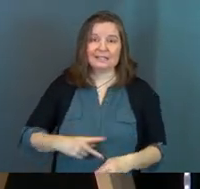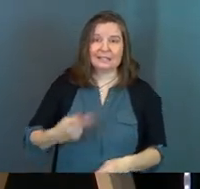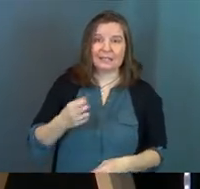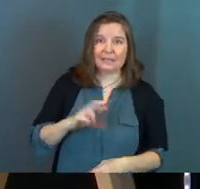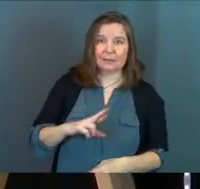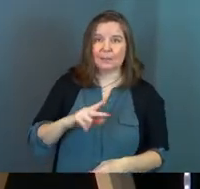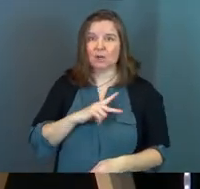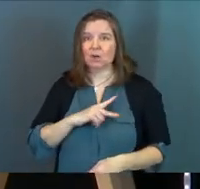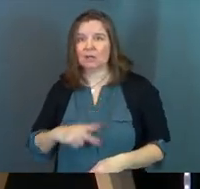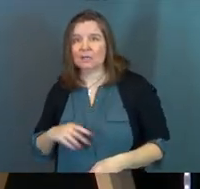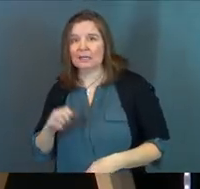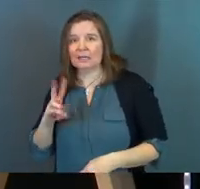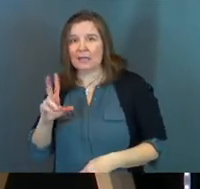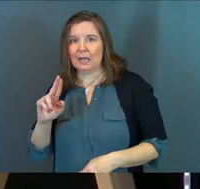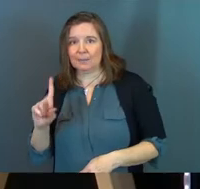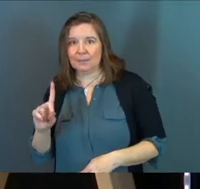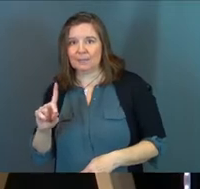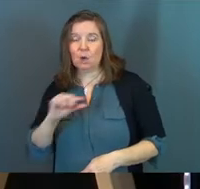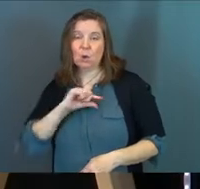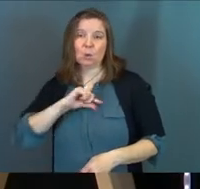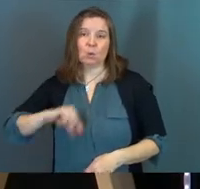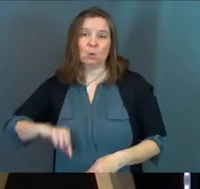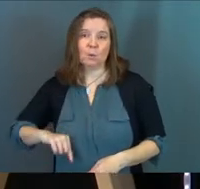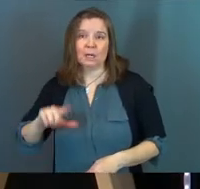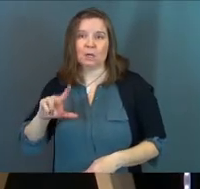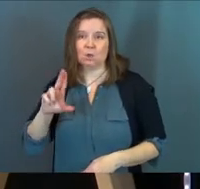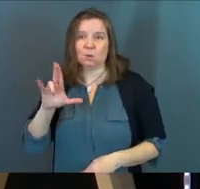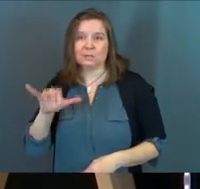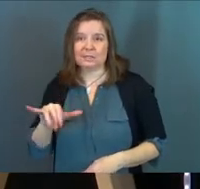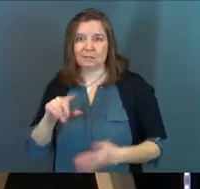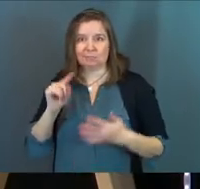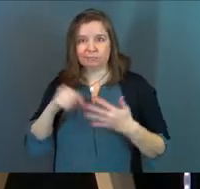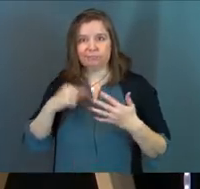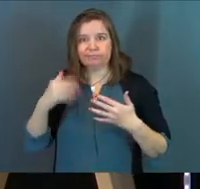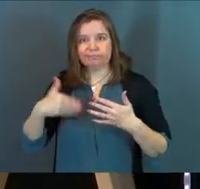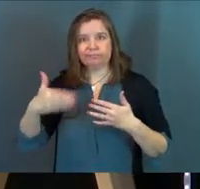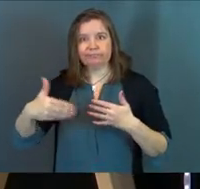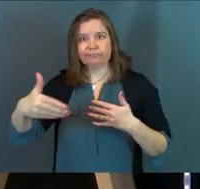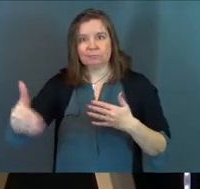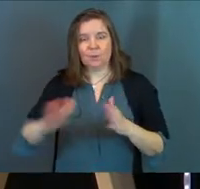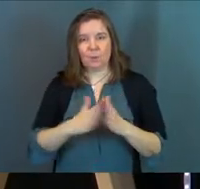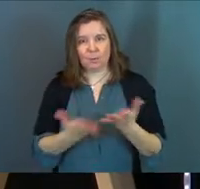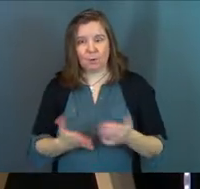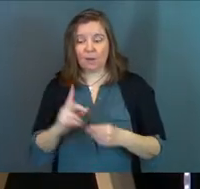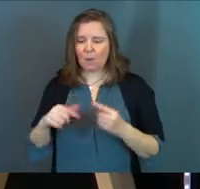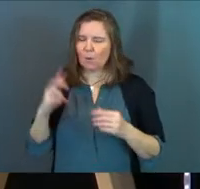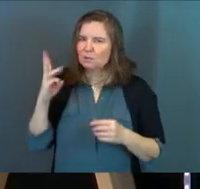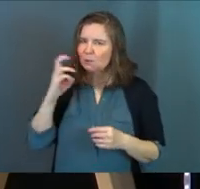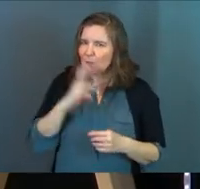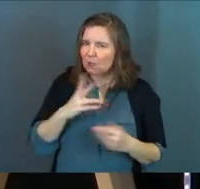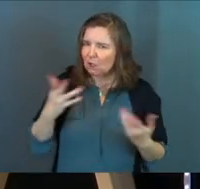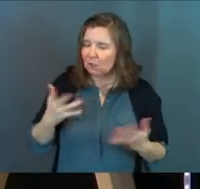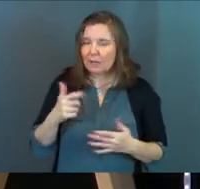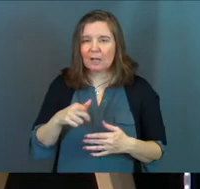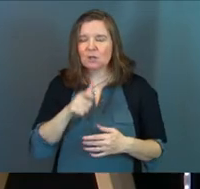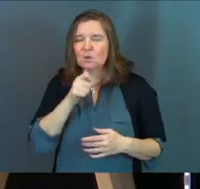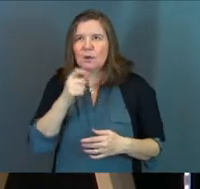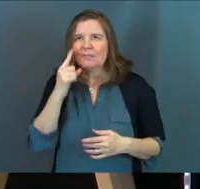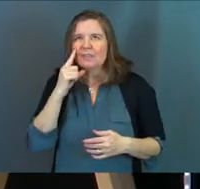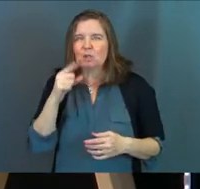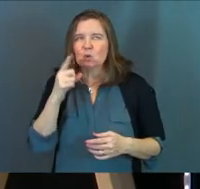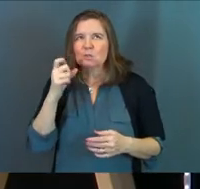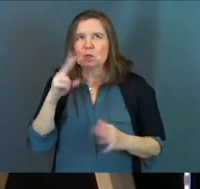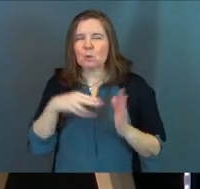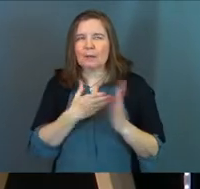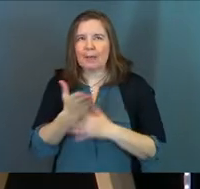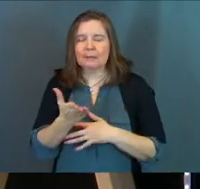Peter, King Edmund, Queen Lucy. All throughout the book. And what's weird is, and you don't even think it, you